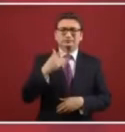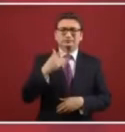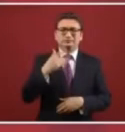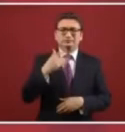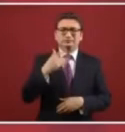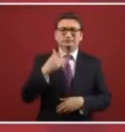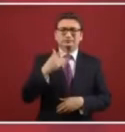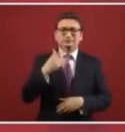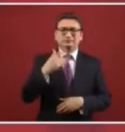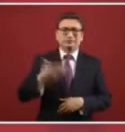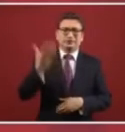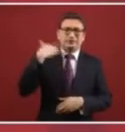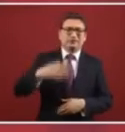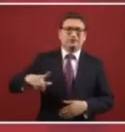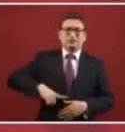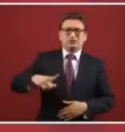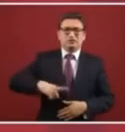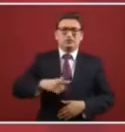the crops.